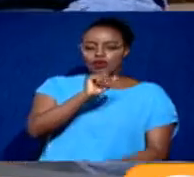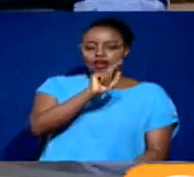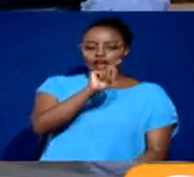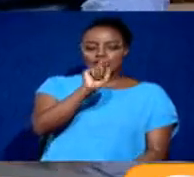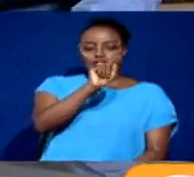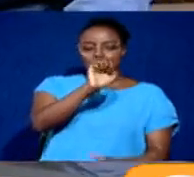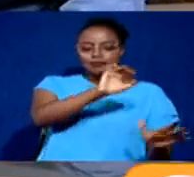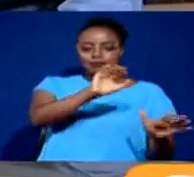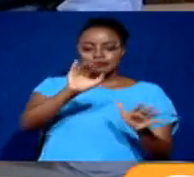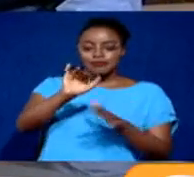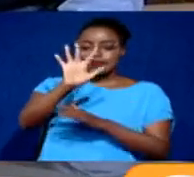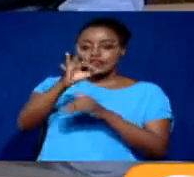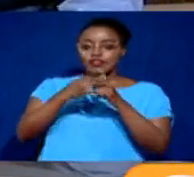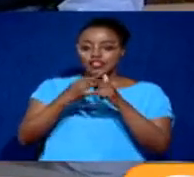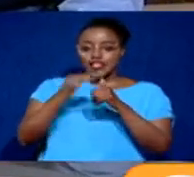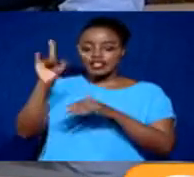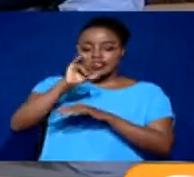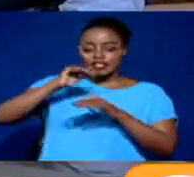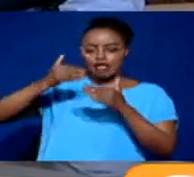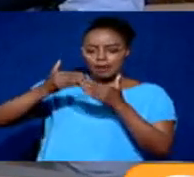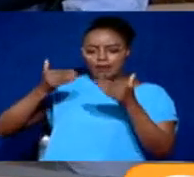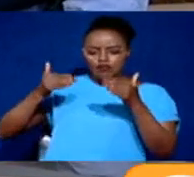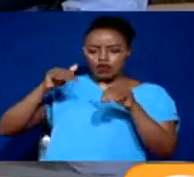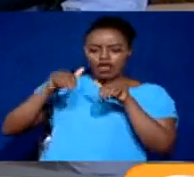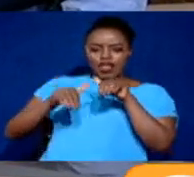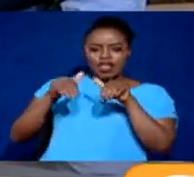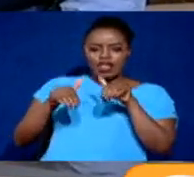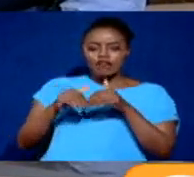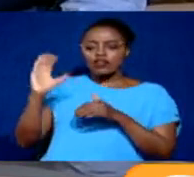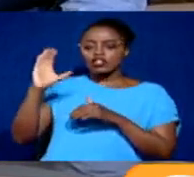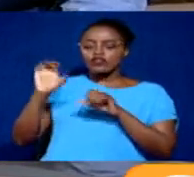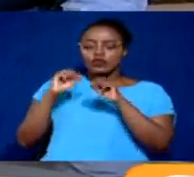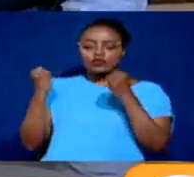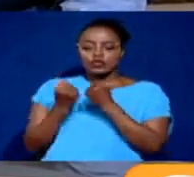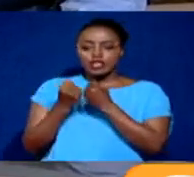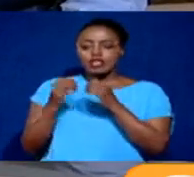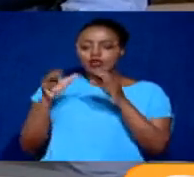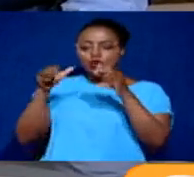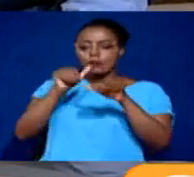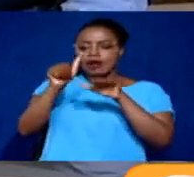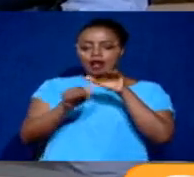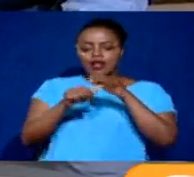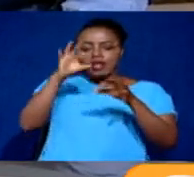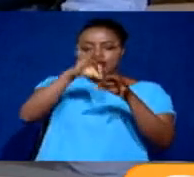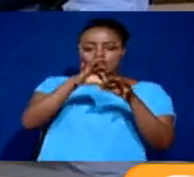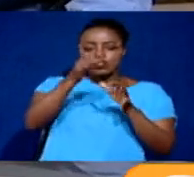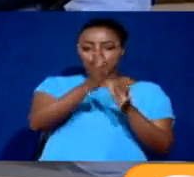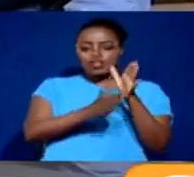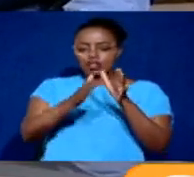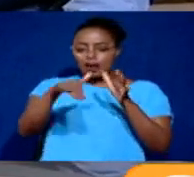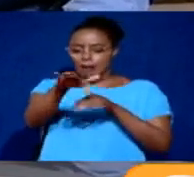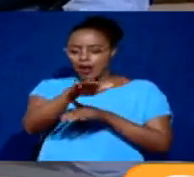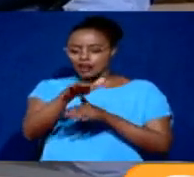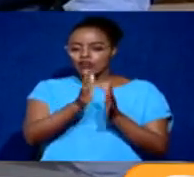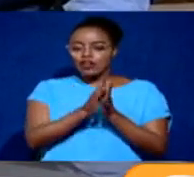Now, at the same time, with only 58 days to go to the August 9th polls, civil society groups under the umbrella of the Uchaguzi platform and